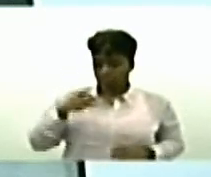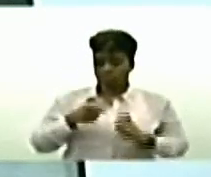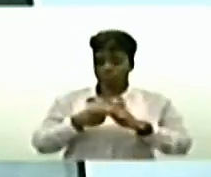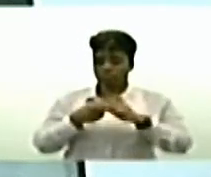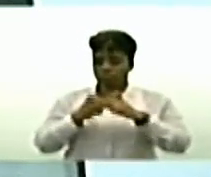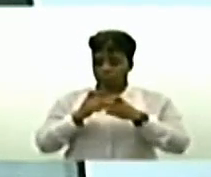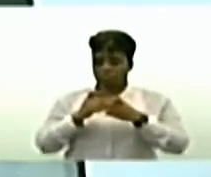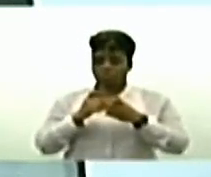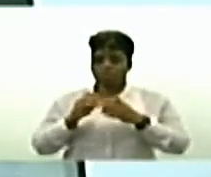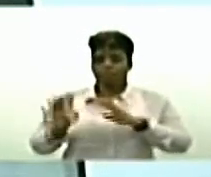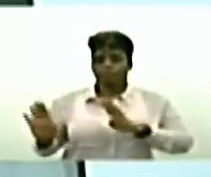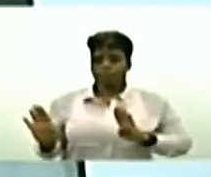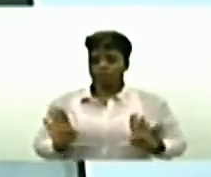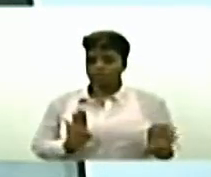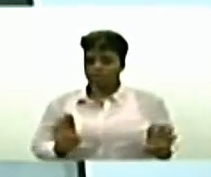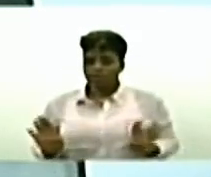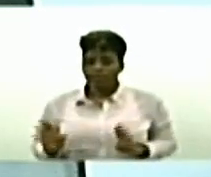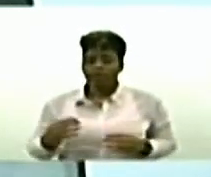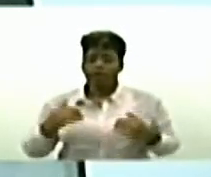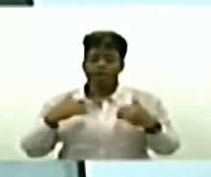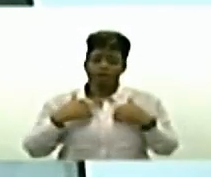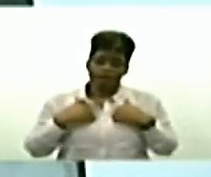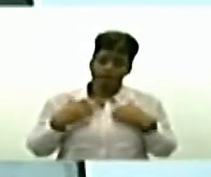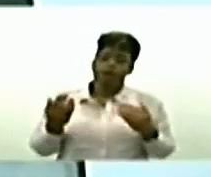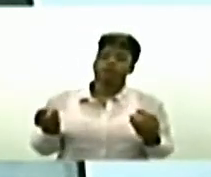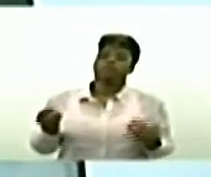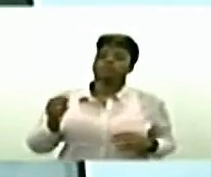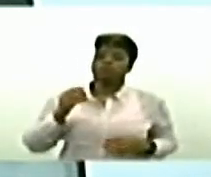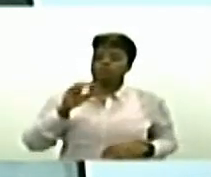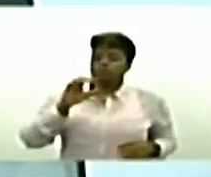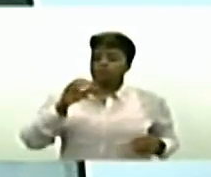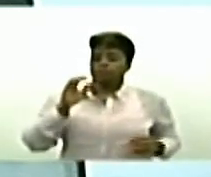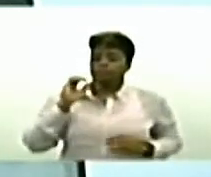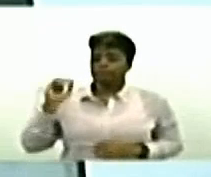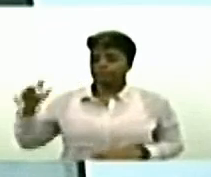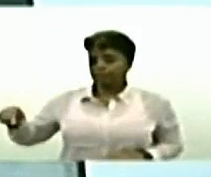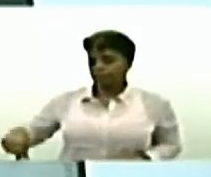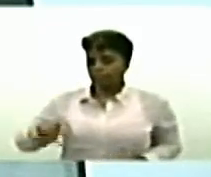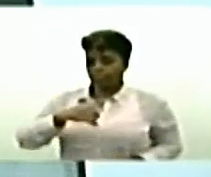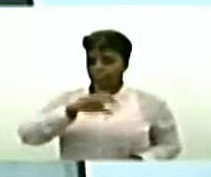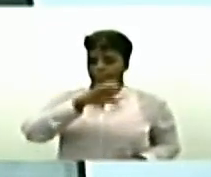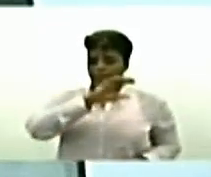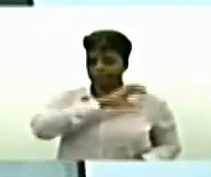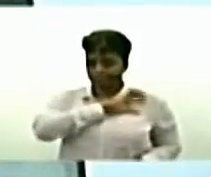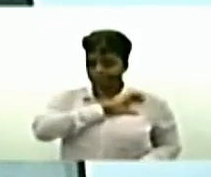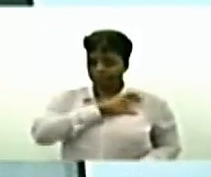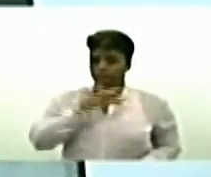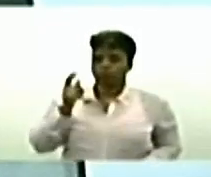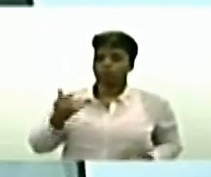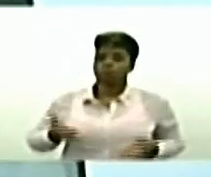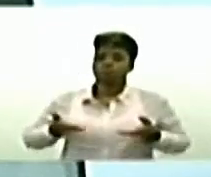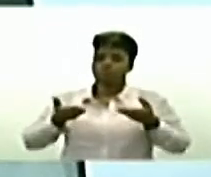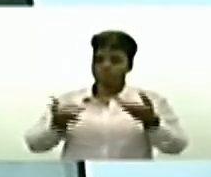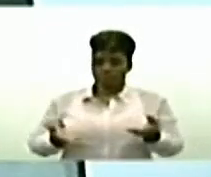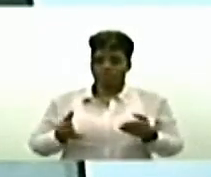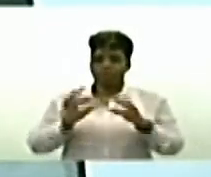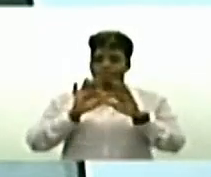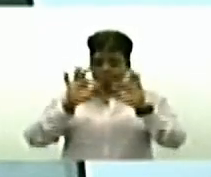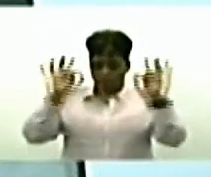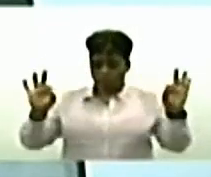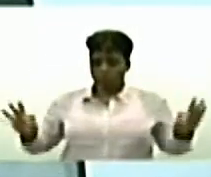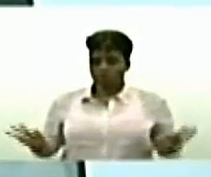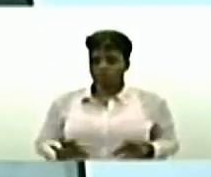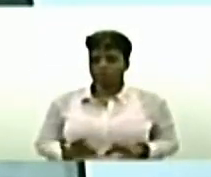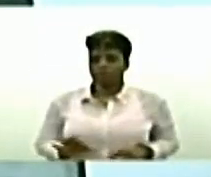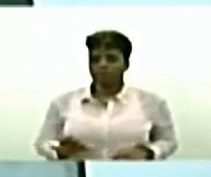Having the litter wardens and the implementation of this act will provide that framework for carrot and